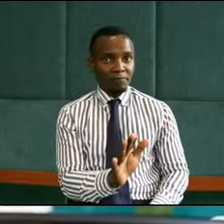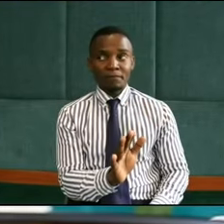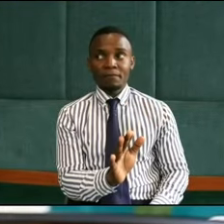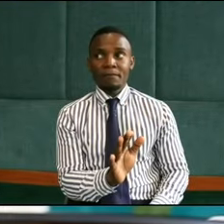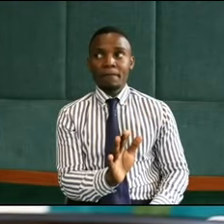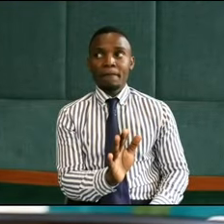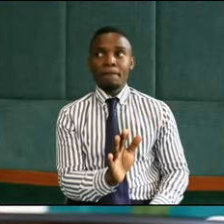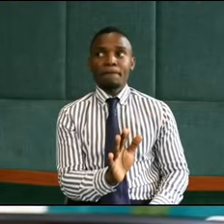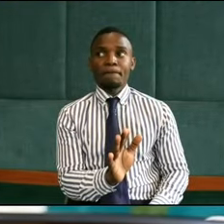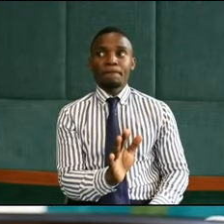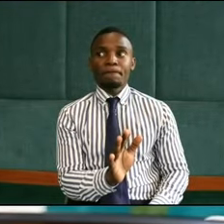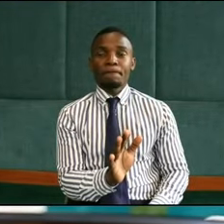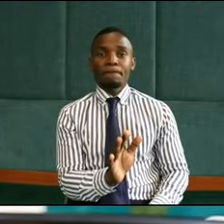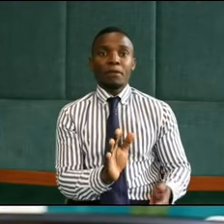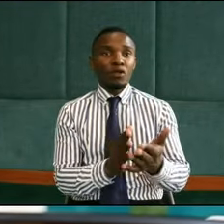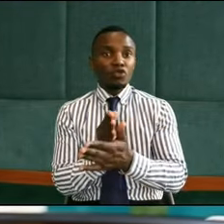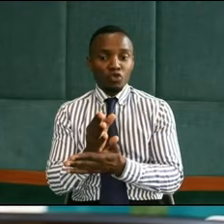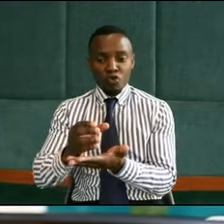breaking the flask,